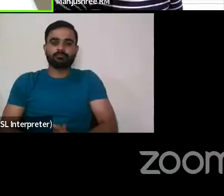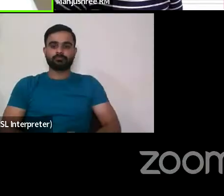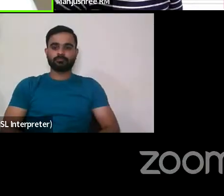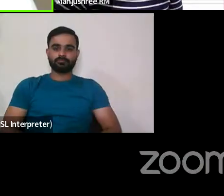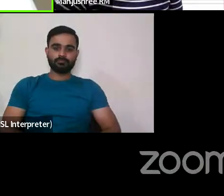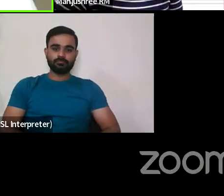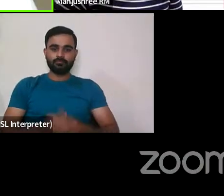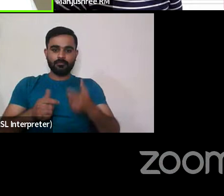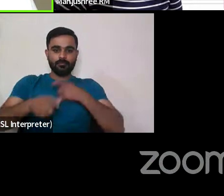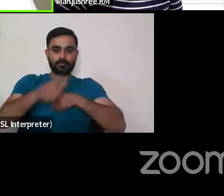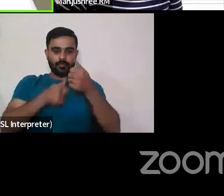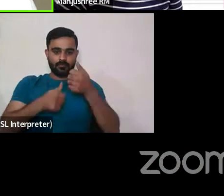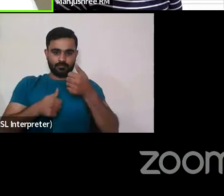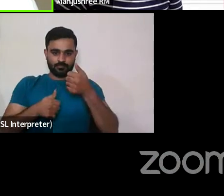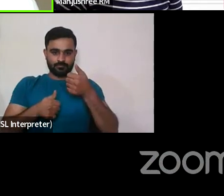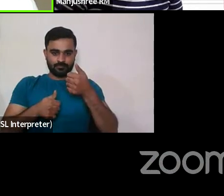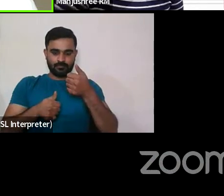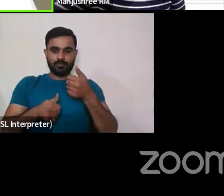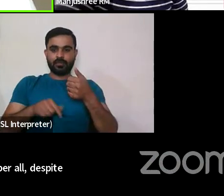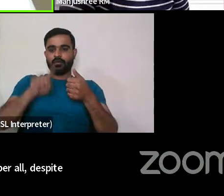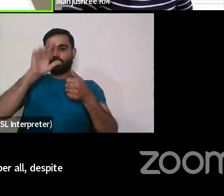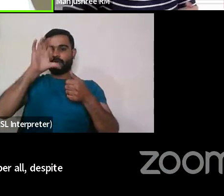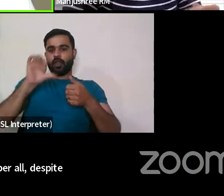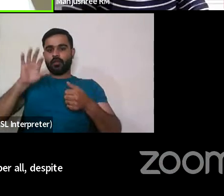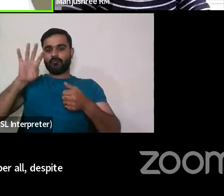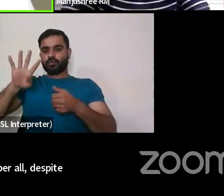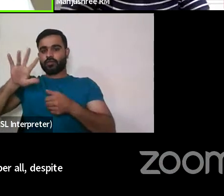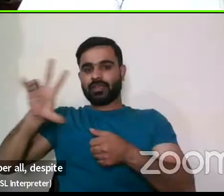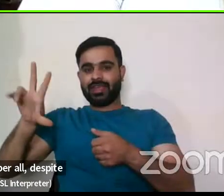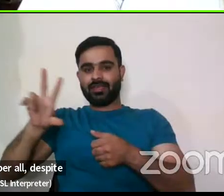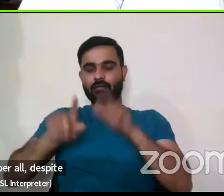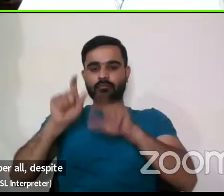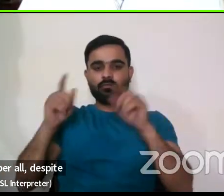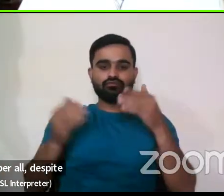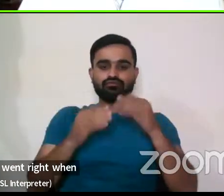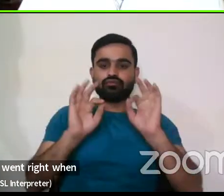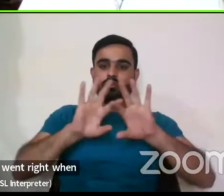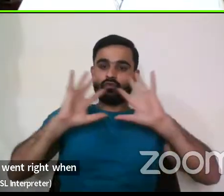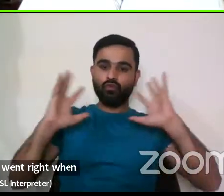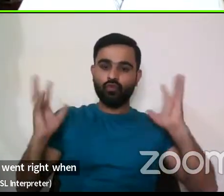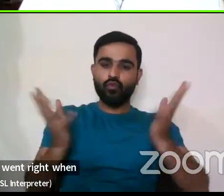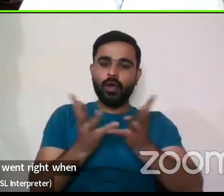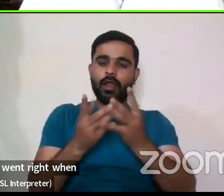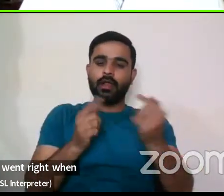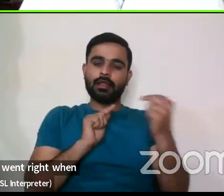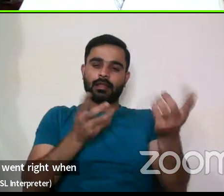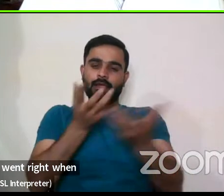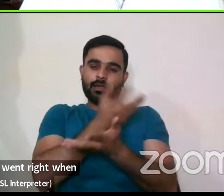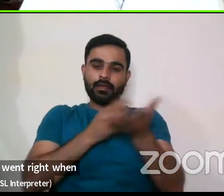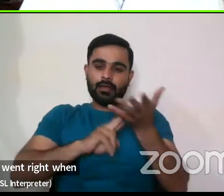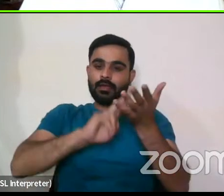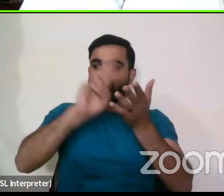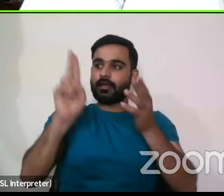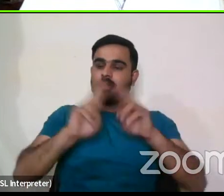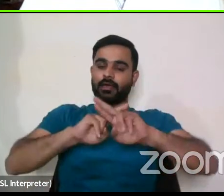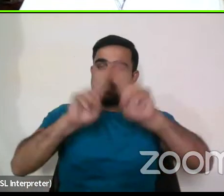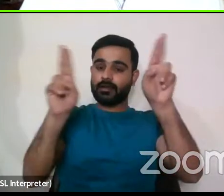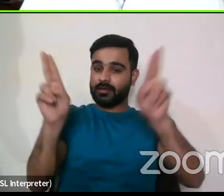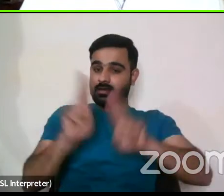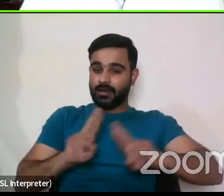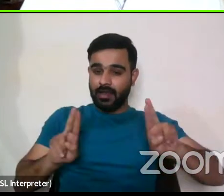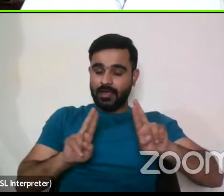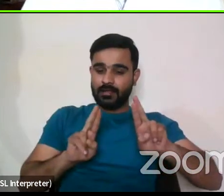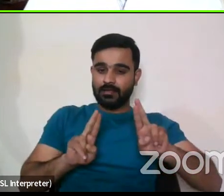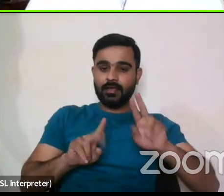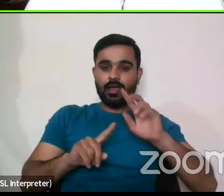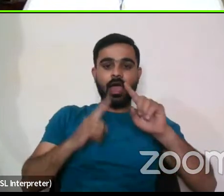back in 1948, when none of us were there, when the world was debating International Trade Organization, the